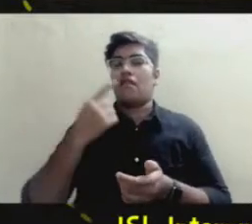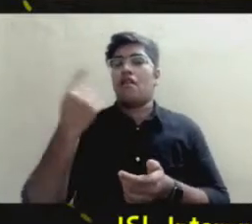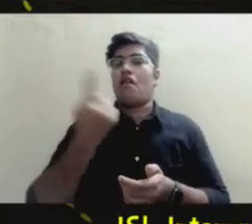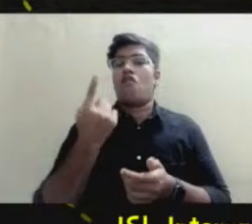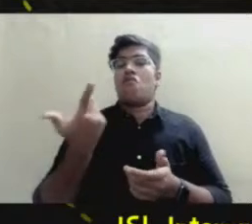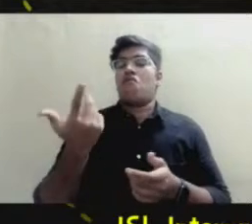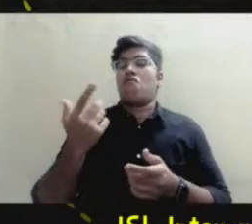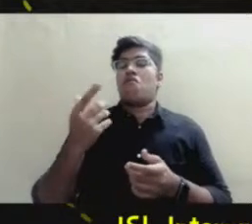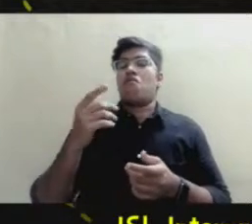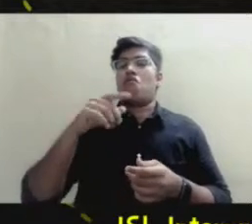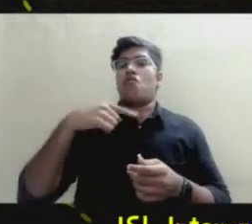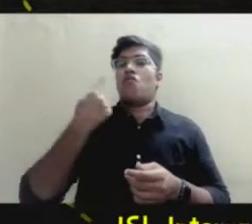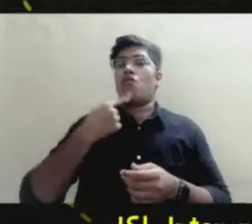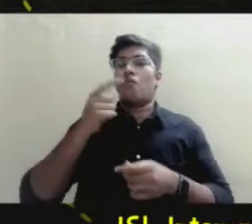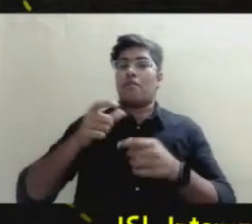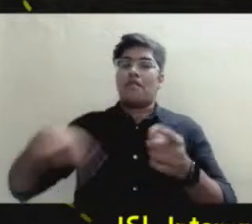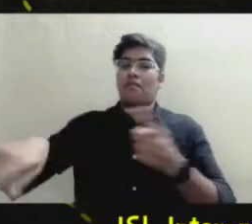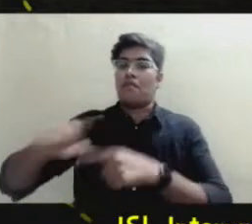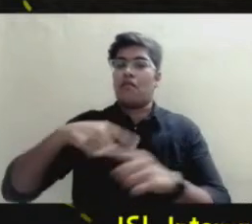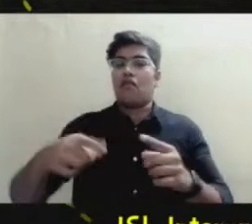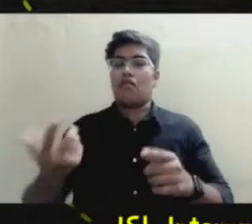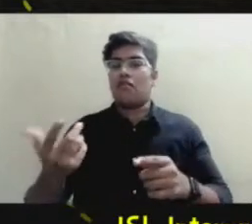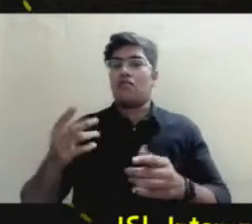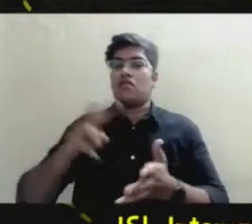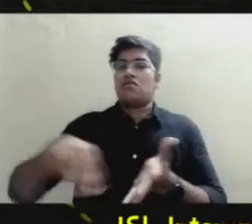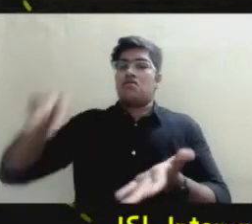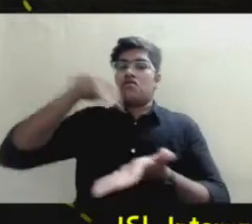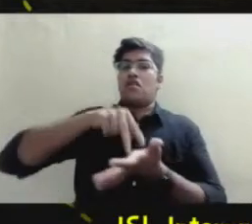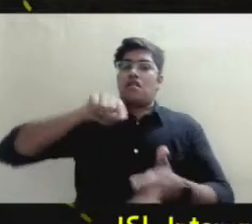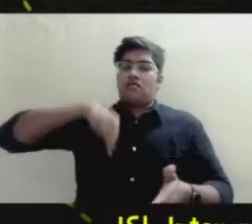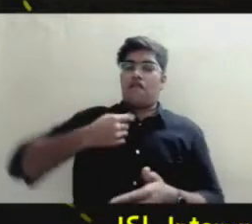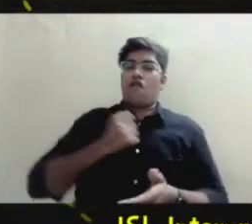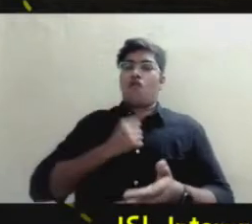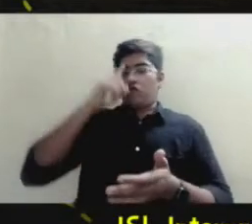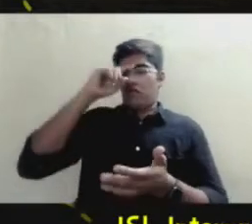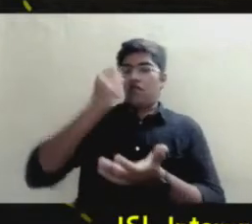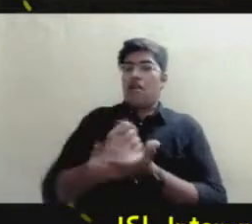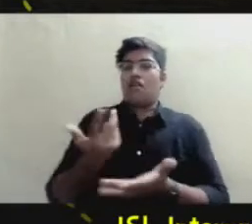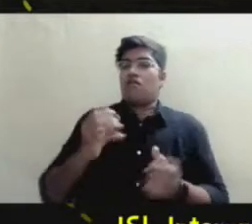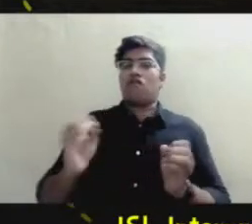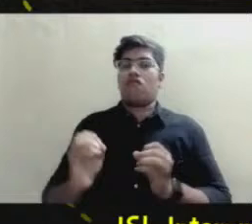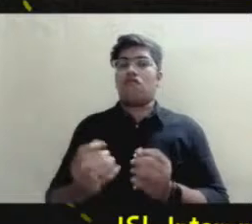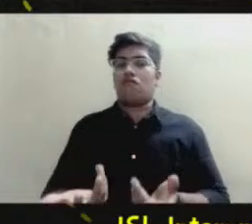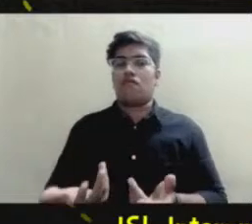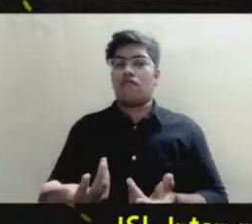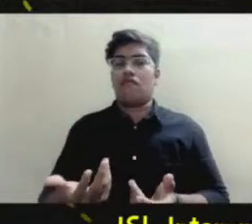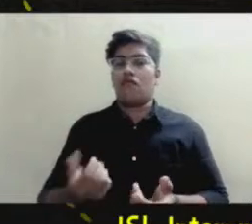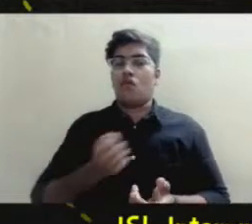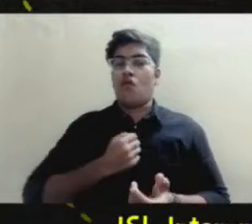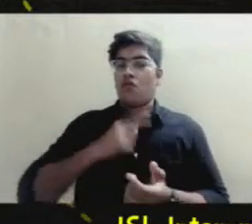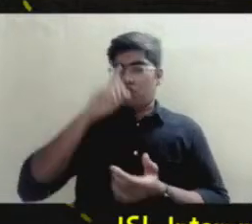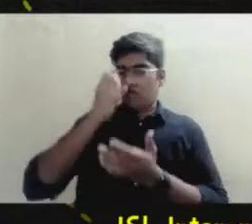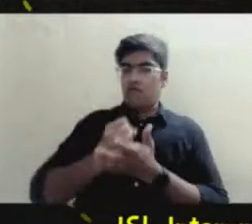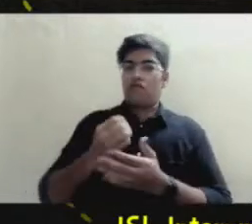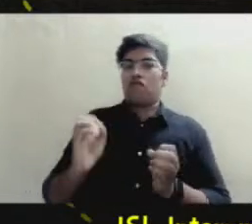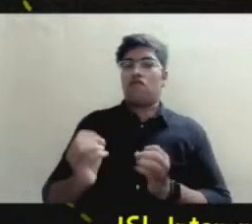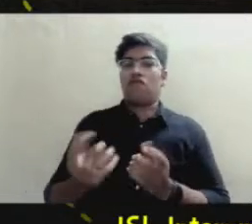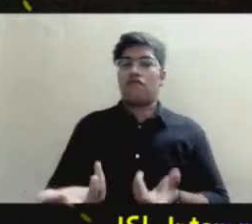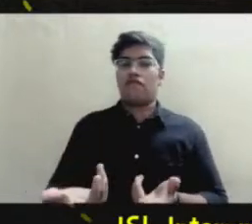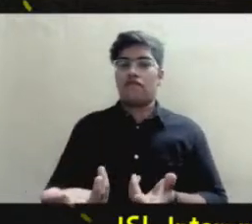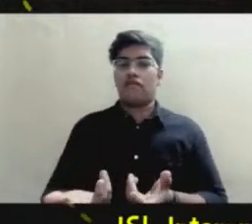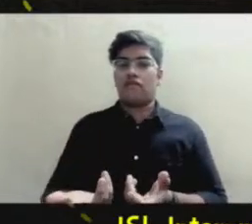often to stand up for its rights and demand its rights. And I